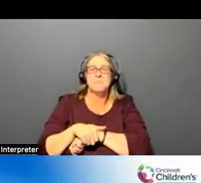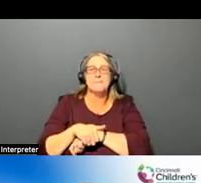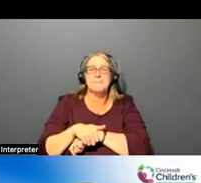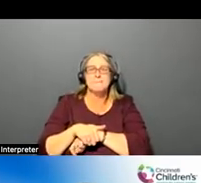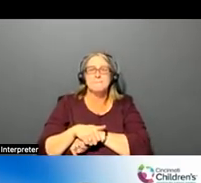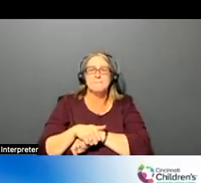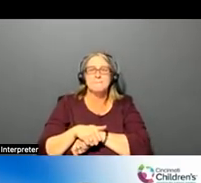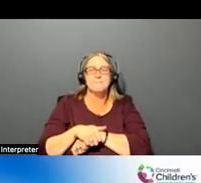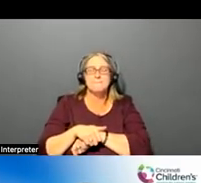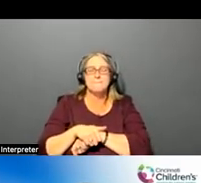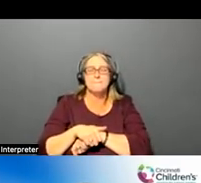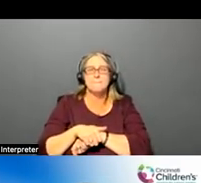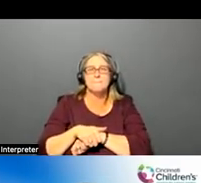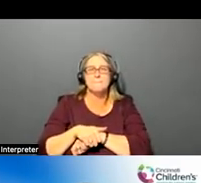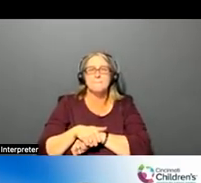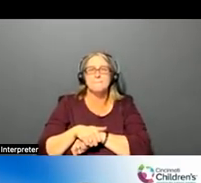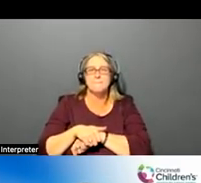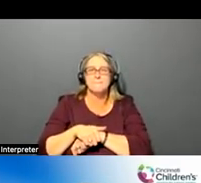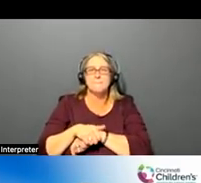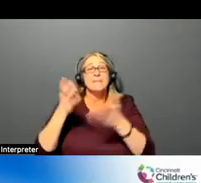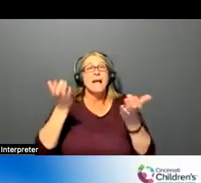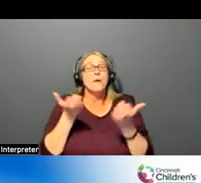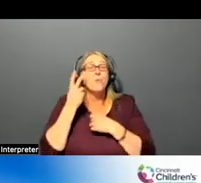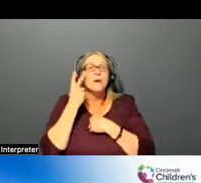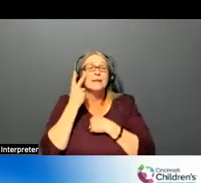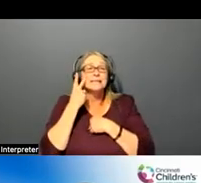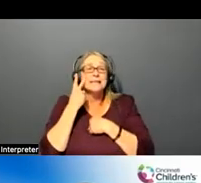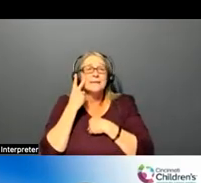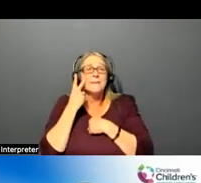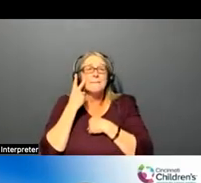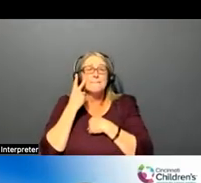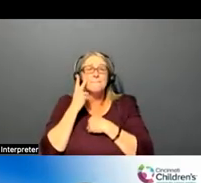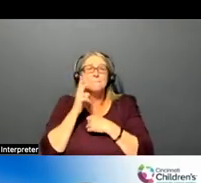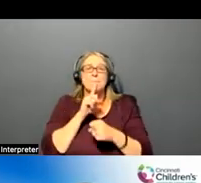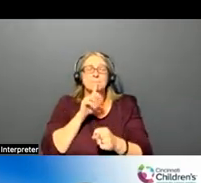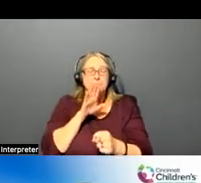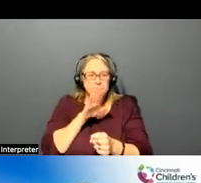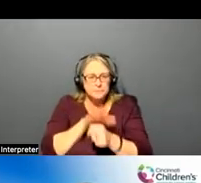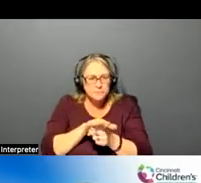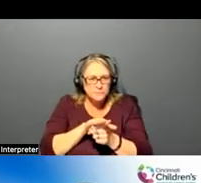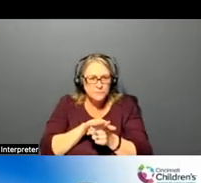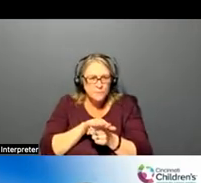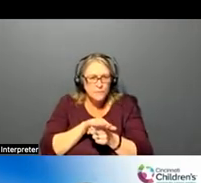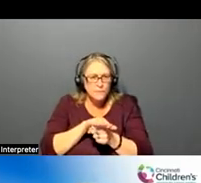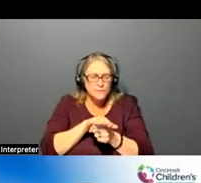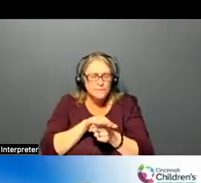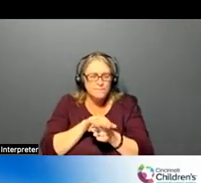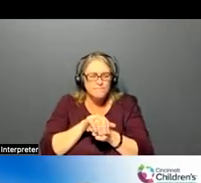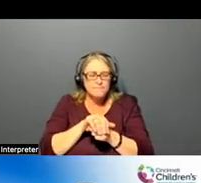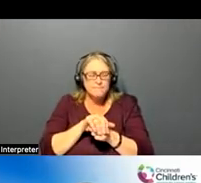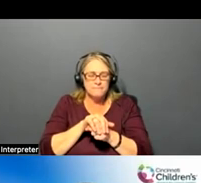say that, you know, I would like to see to make sure there is intentional,